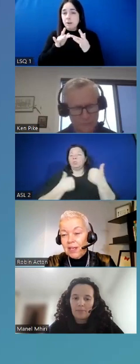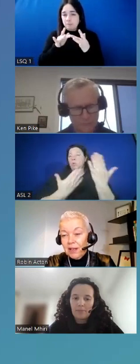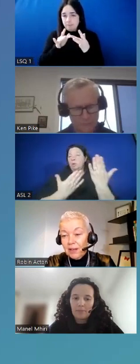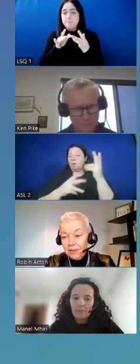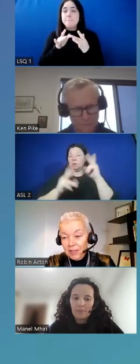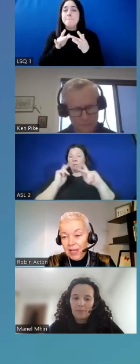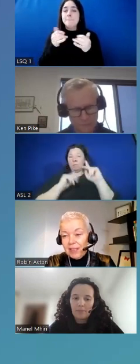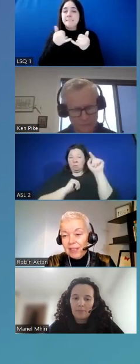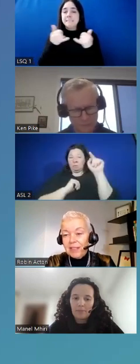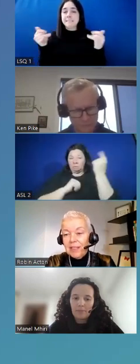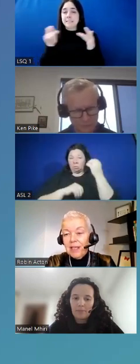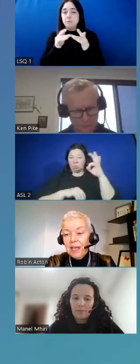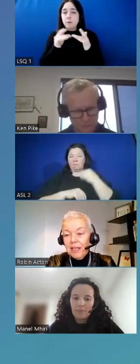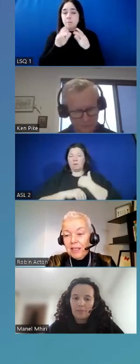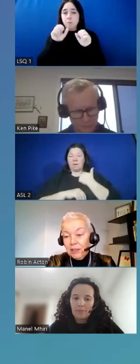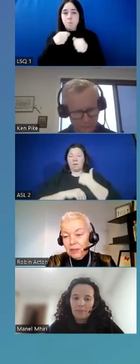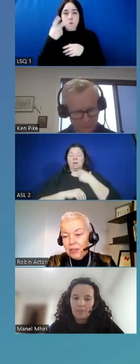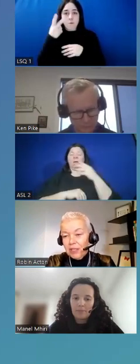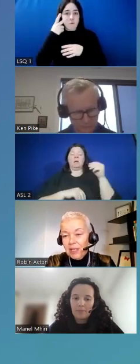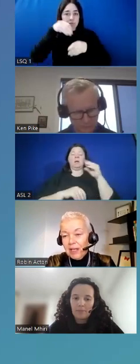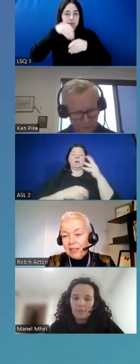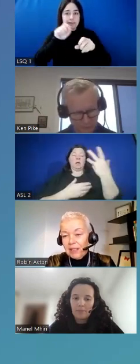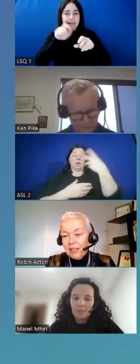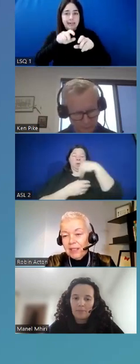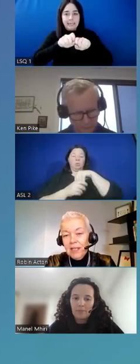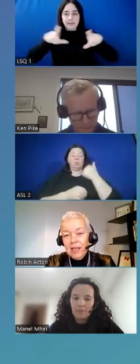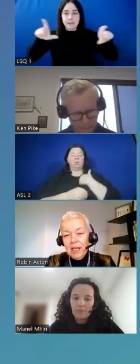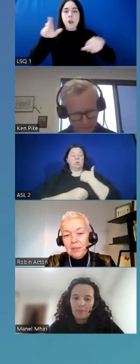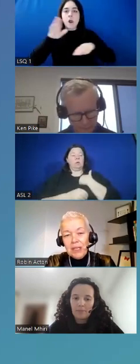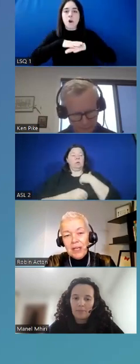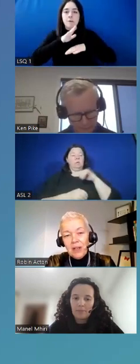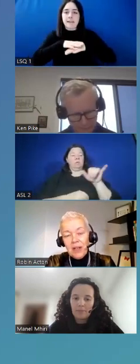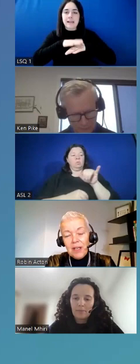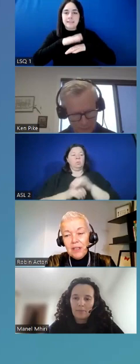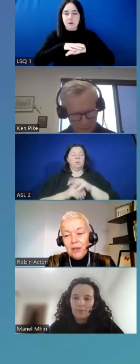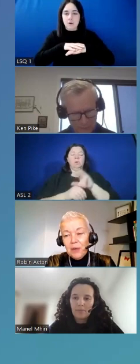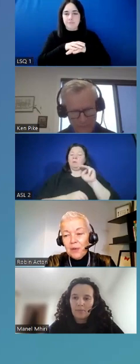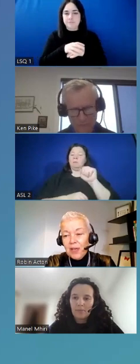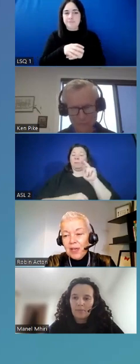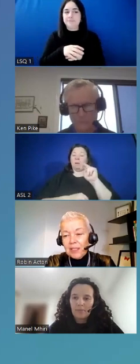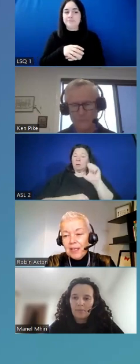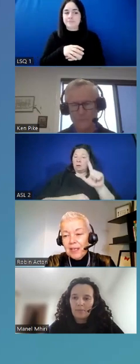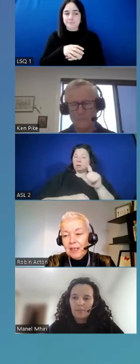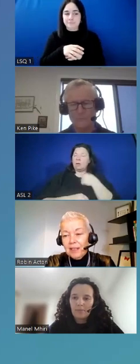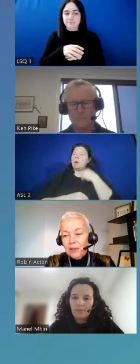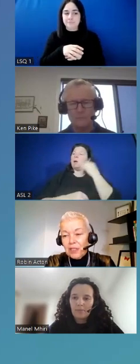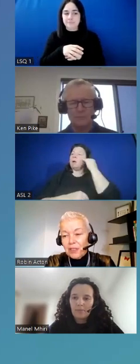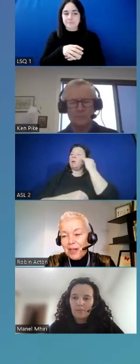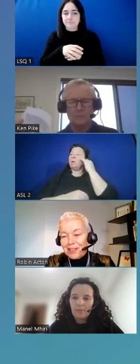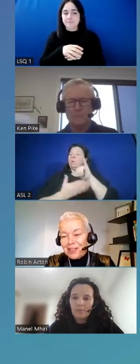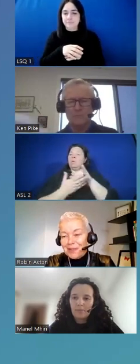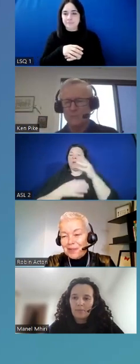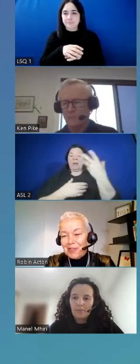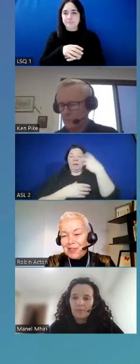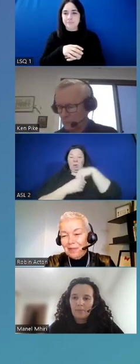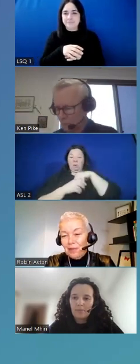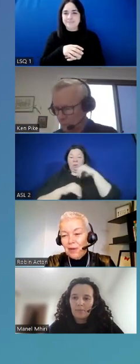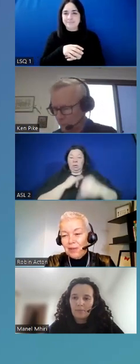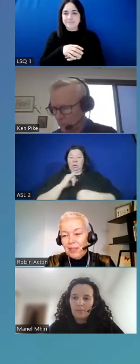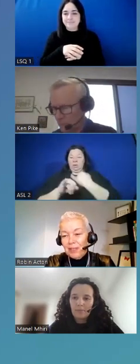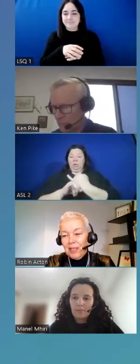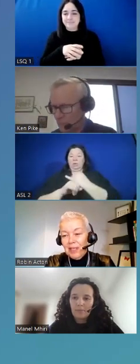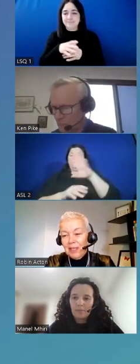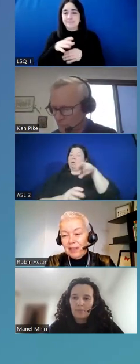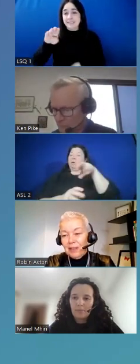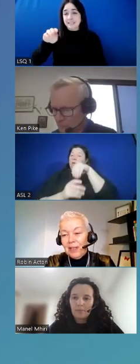of Canada and Inclusion Canada. And Manel, I know that Inclusion International was